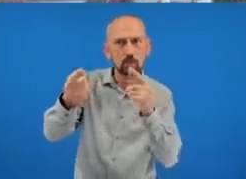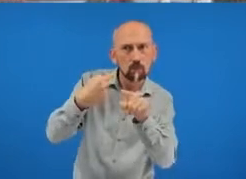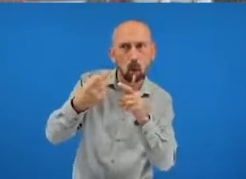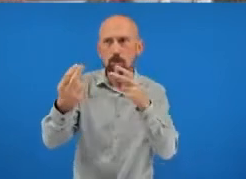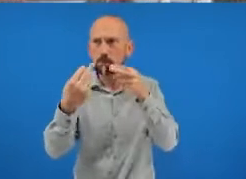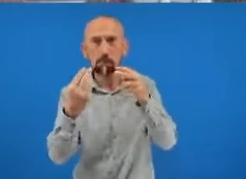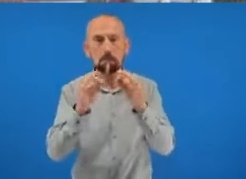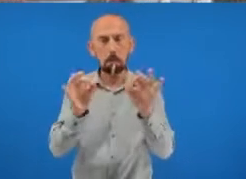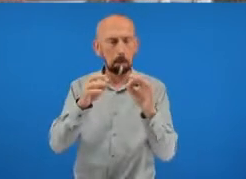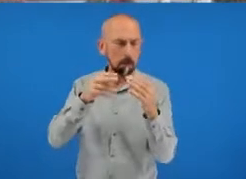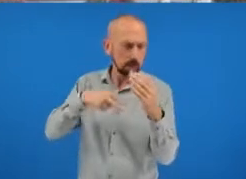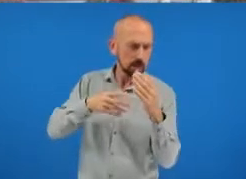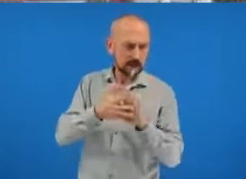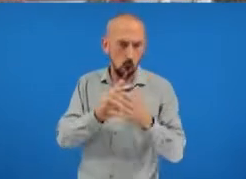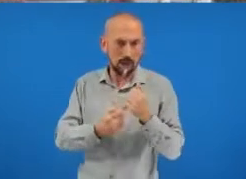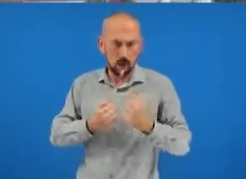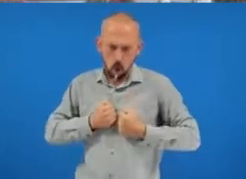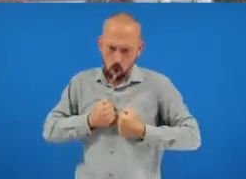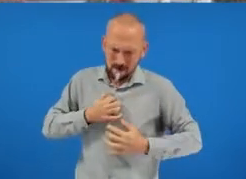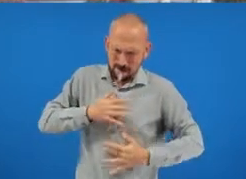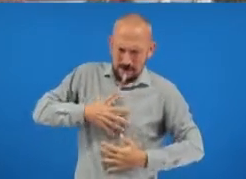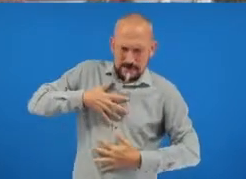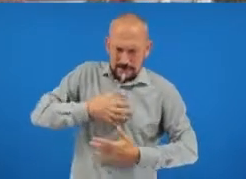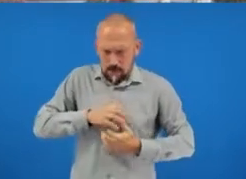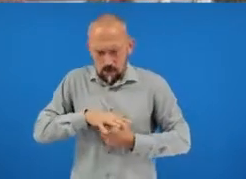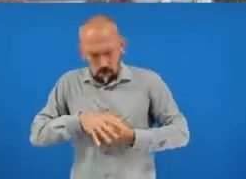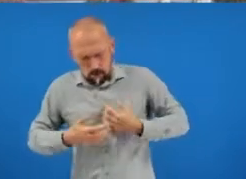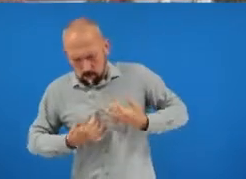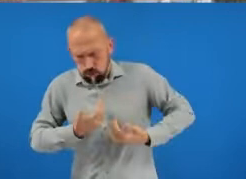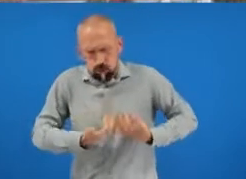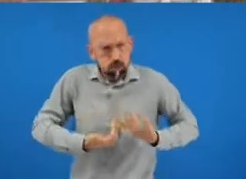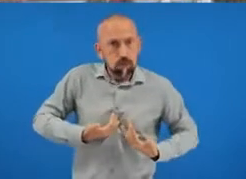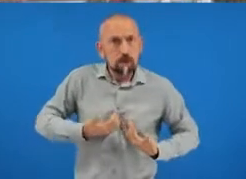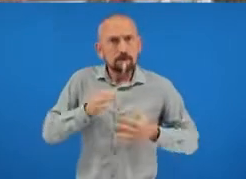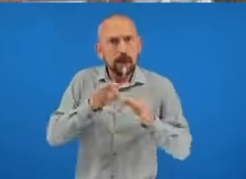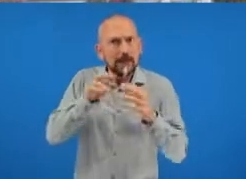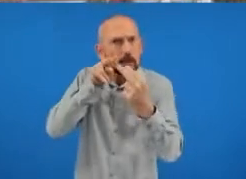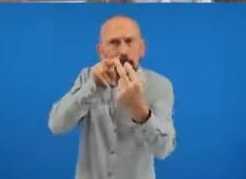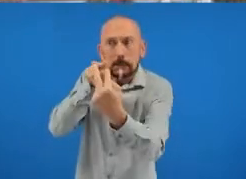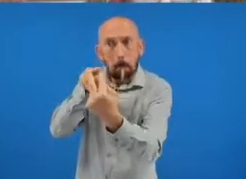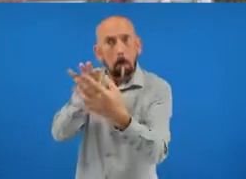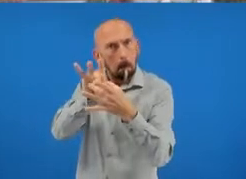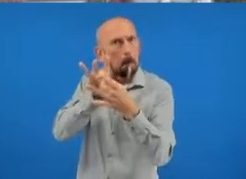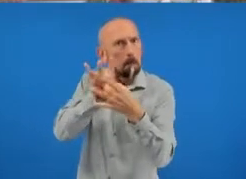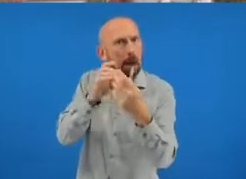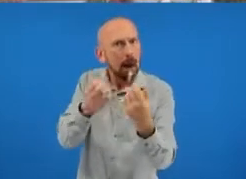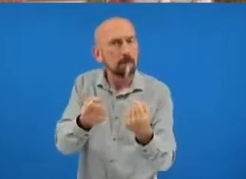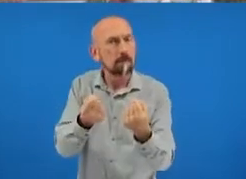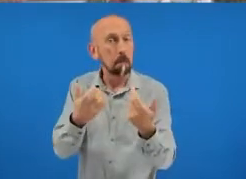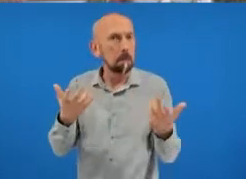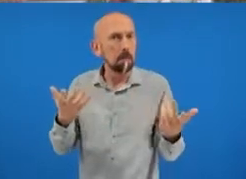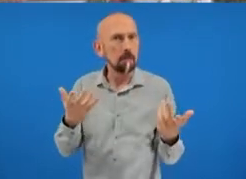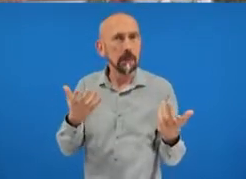just left with your feelings that you're coming across in this very negative way. You're unable to see that others may be responding to you as if you're